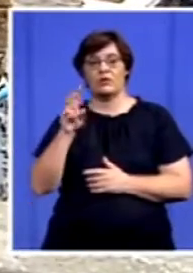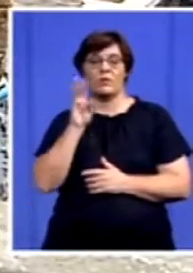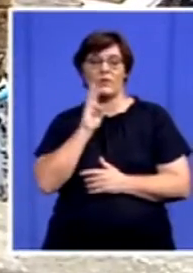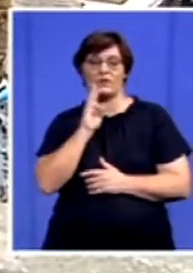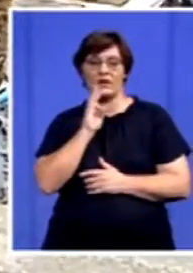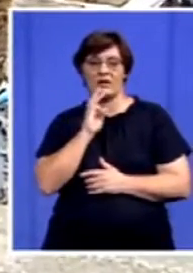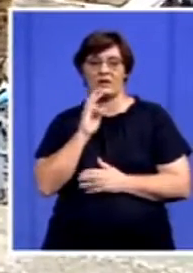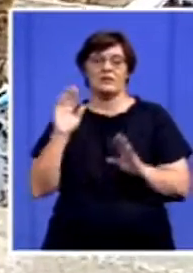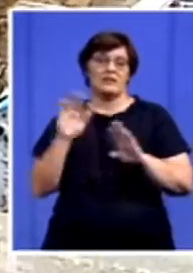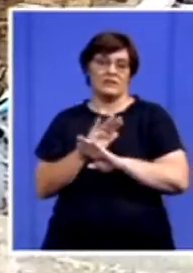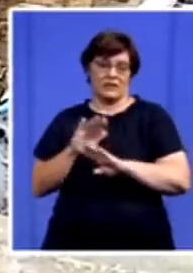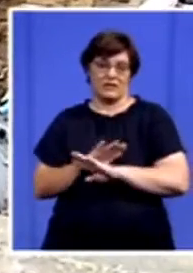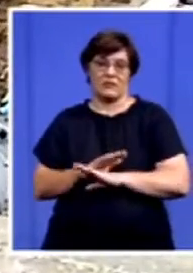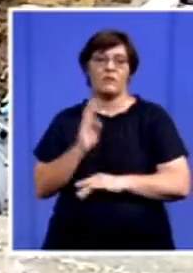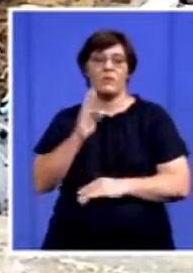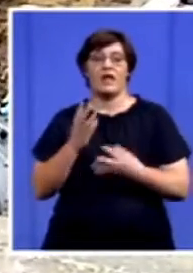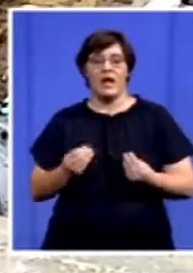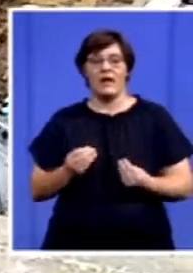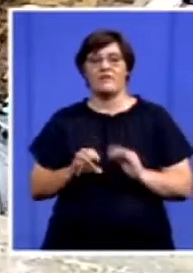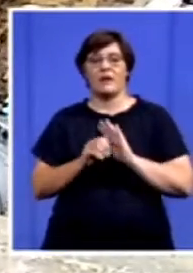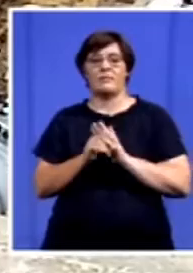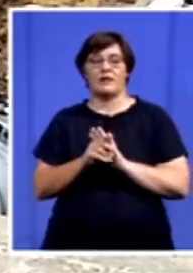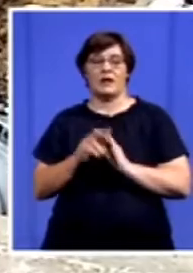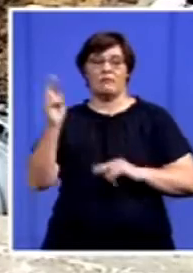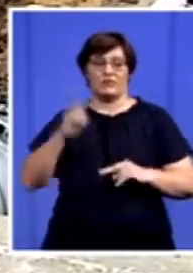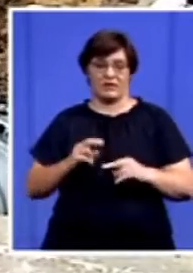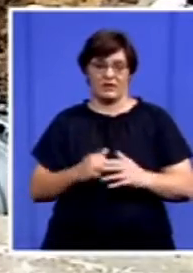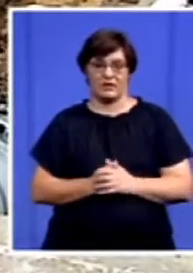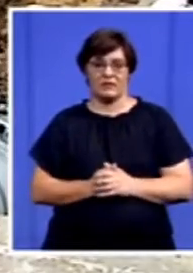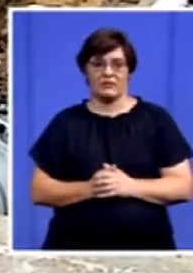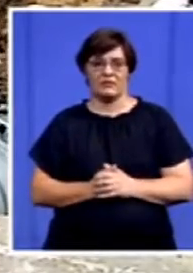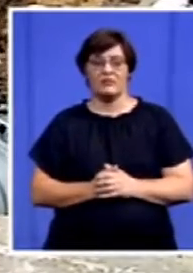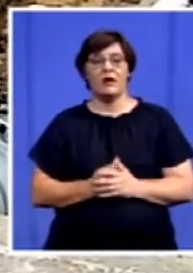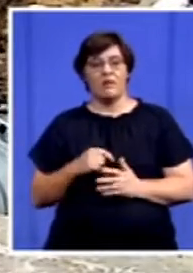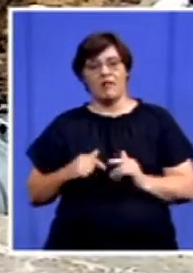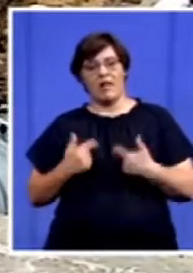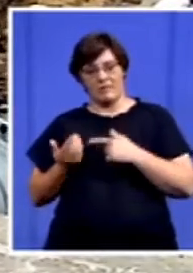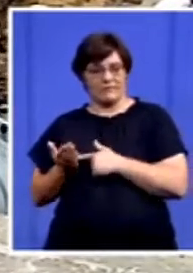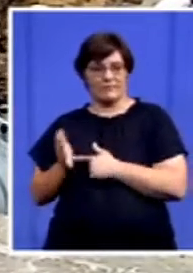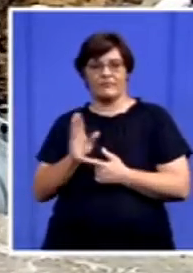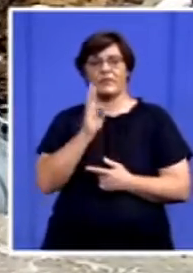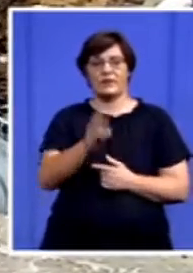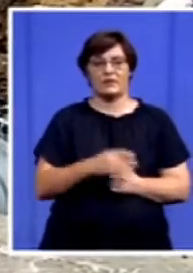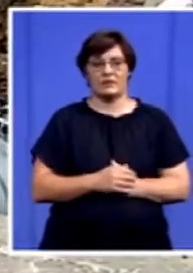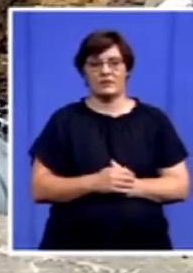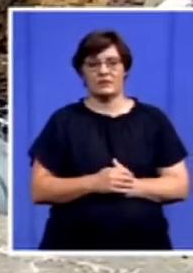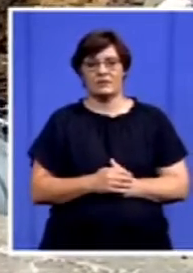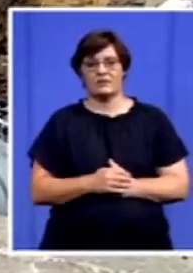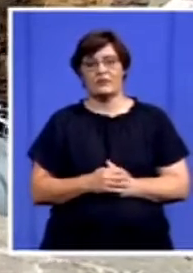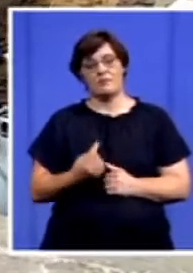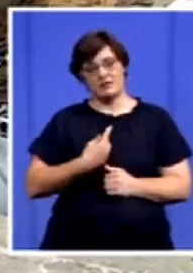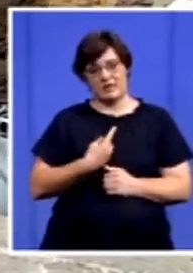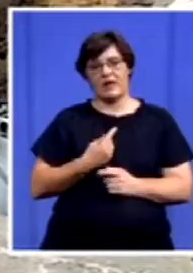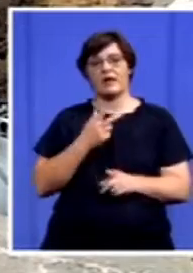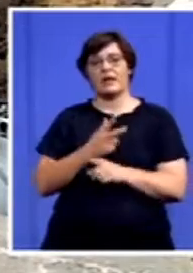media briefing here. I'll certainly bring it live to you here on the SABC News channel. Myself, Chriselda Lewis, as well as camera person Tulo Monare will